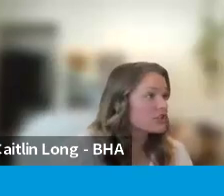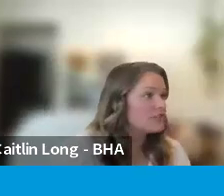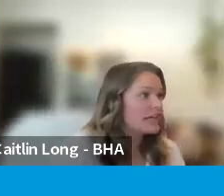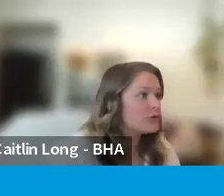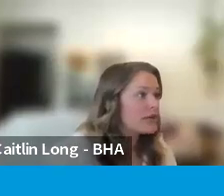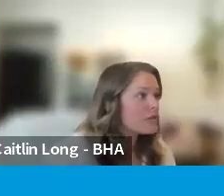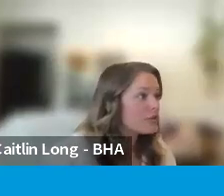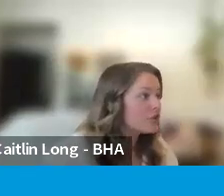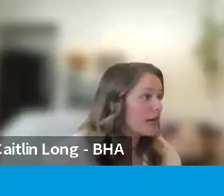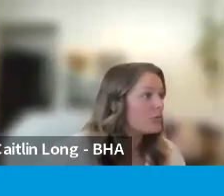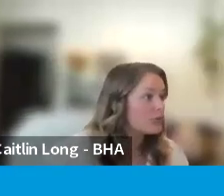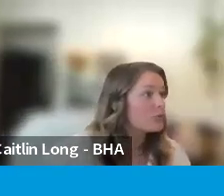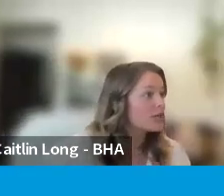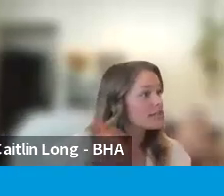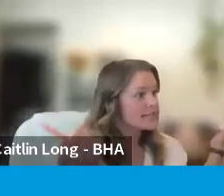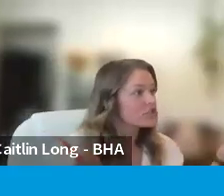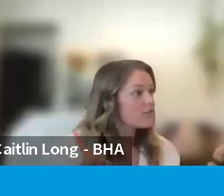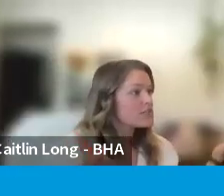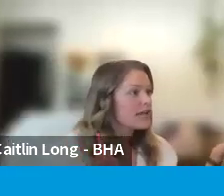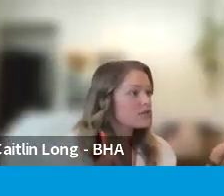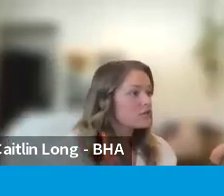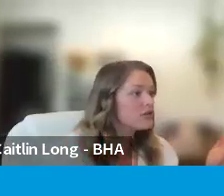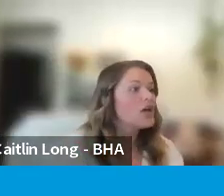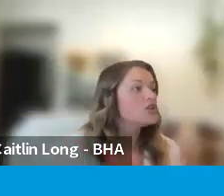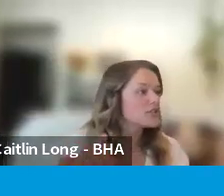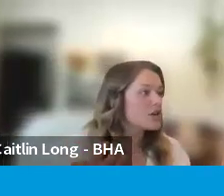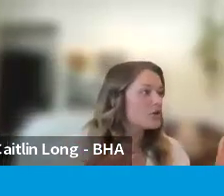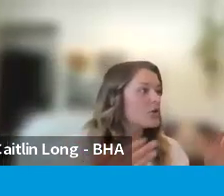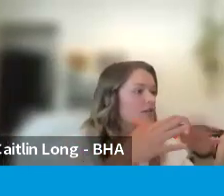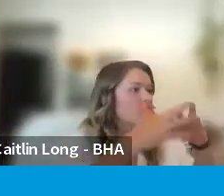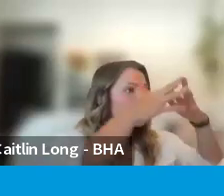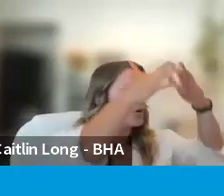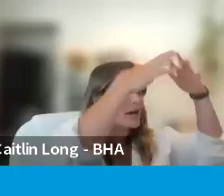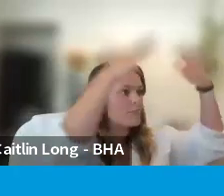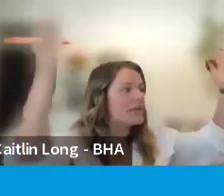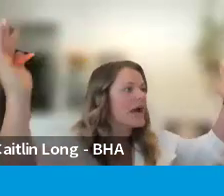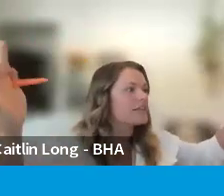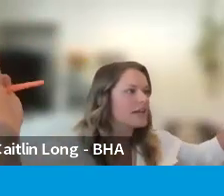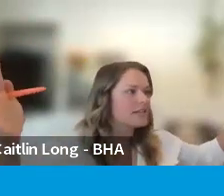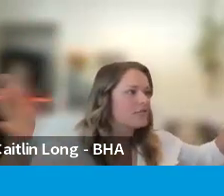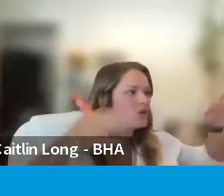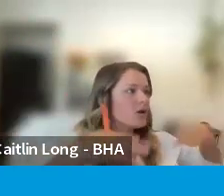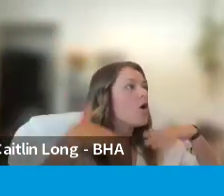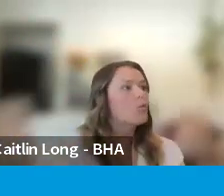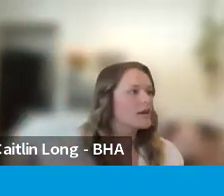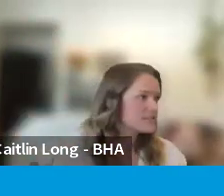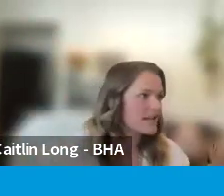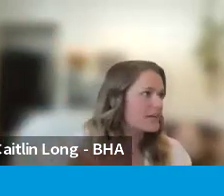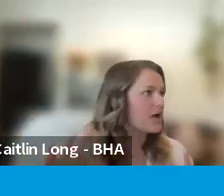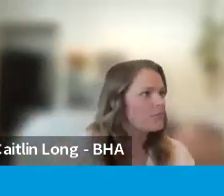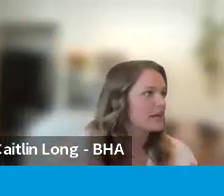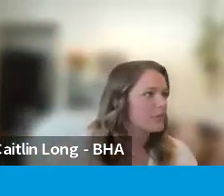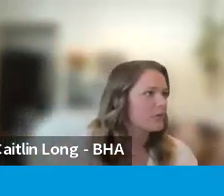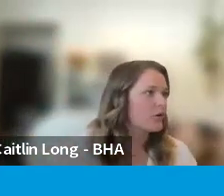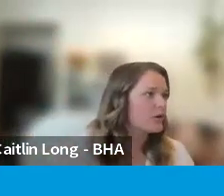that creation of an annual calendar could help with the organization of this council, just so you kind of know at a big highlighted level what's